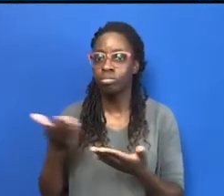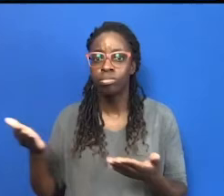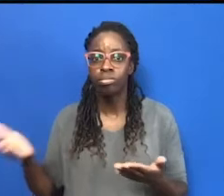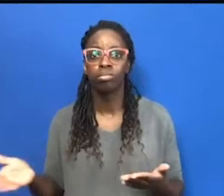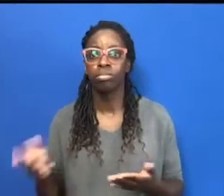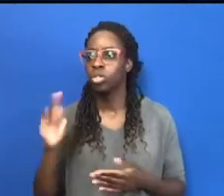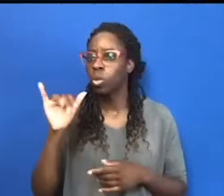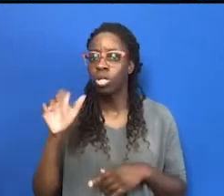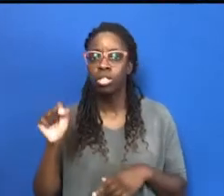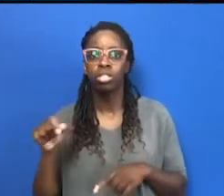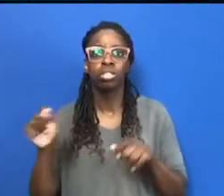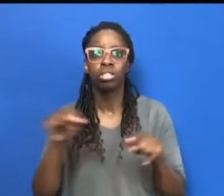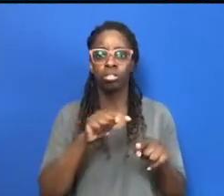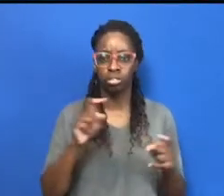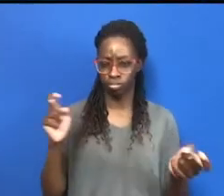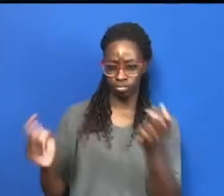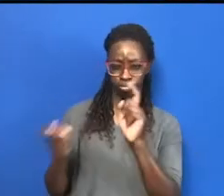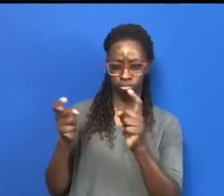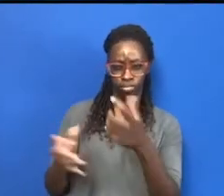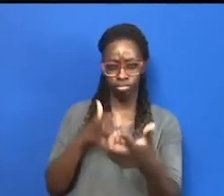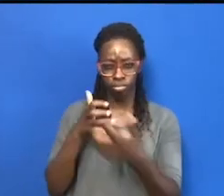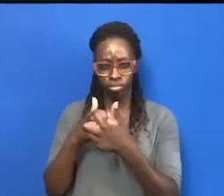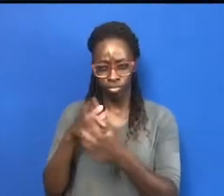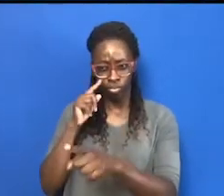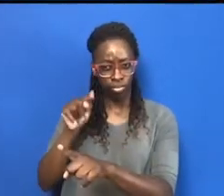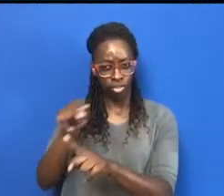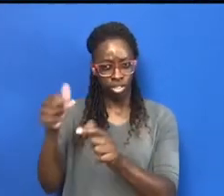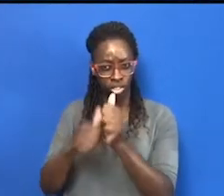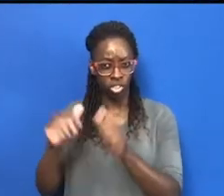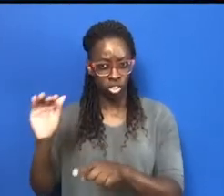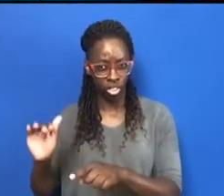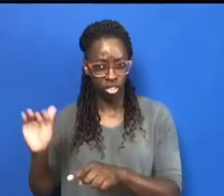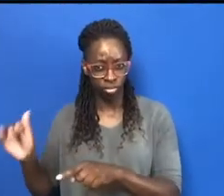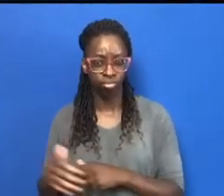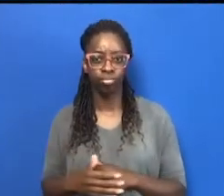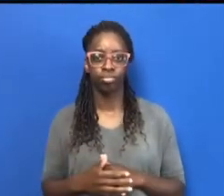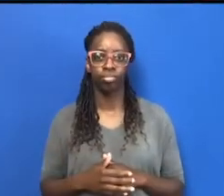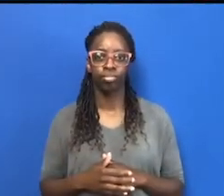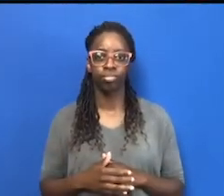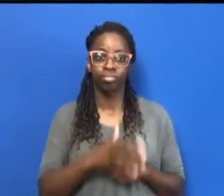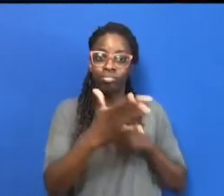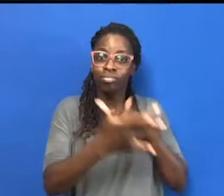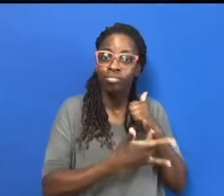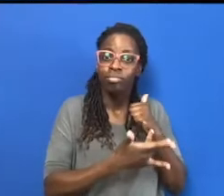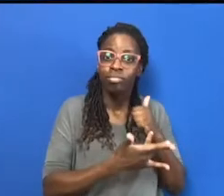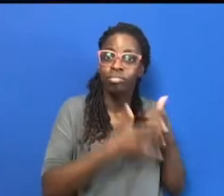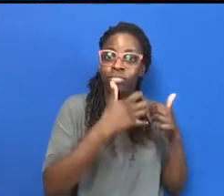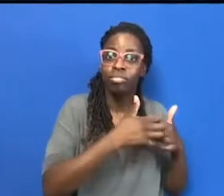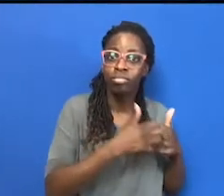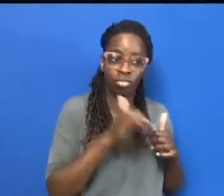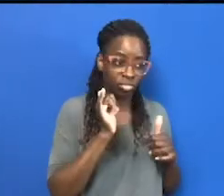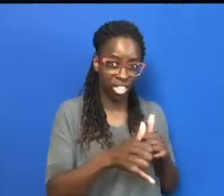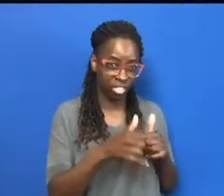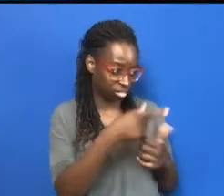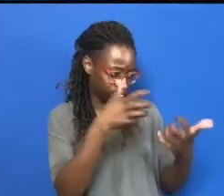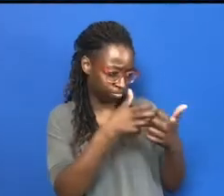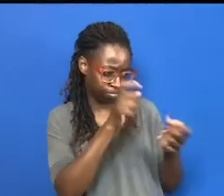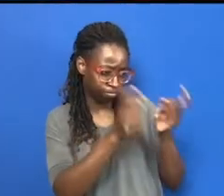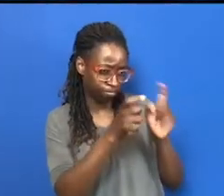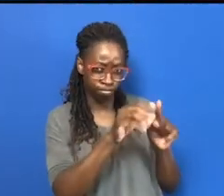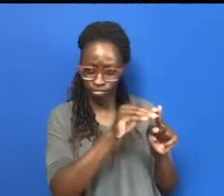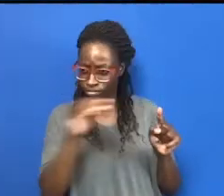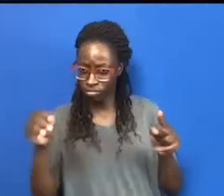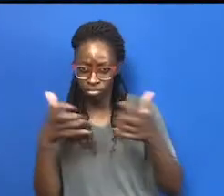add adaptive technology devices, and everything else has to be considered. So again,